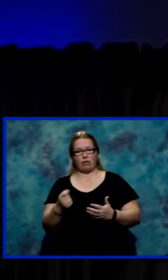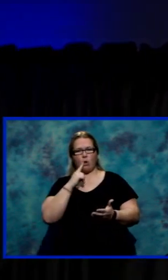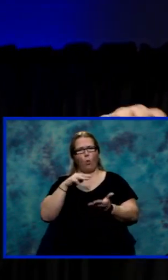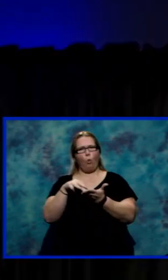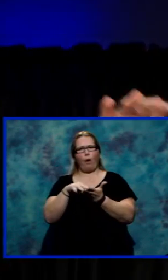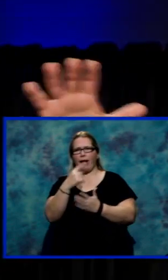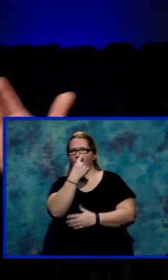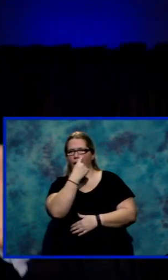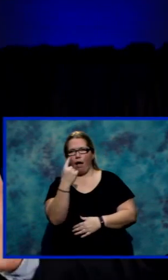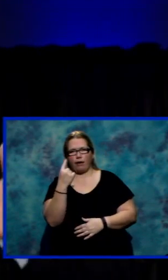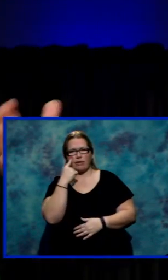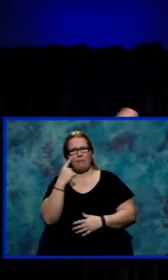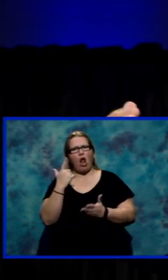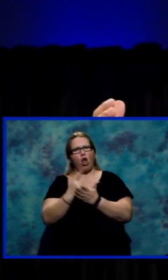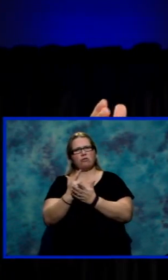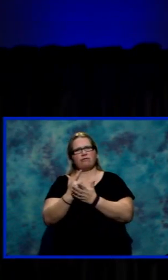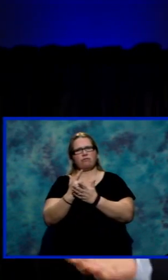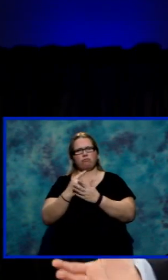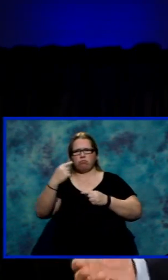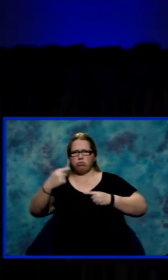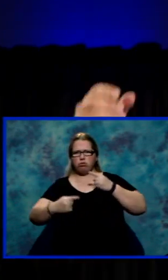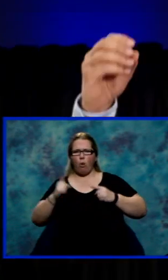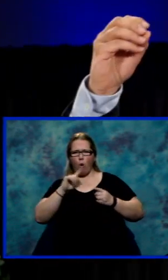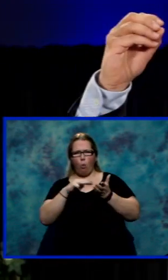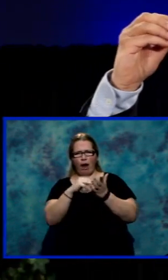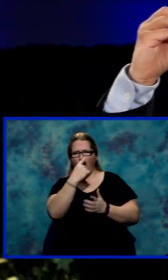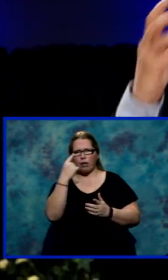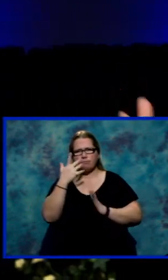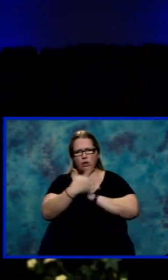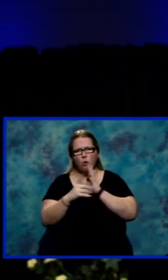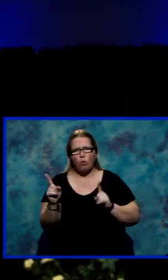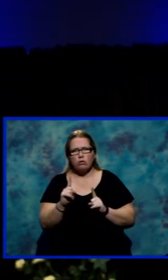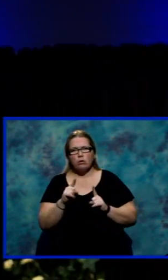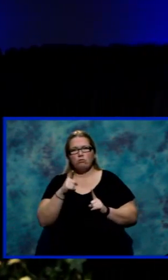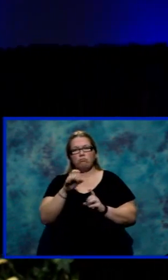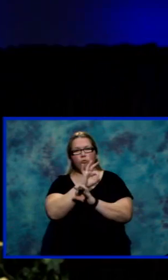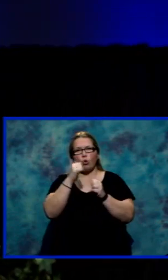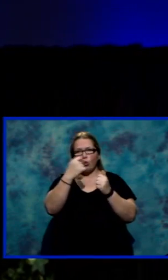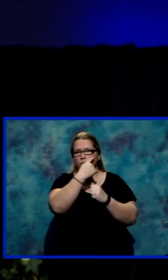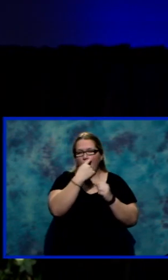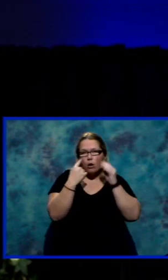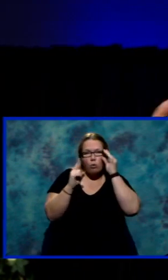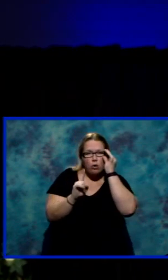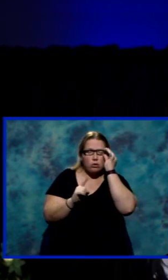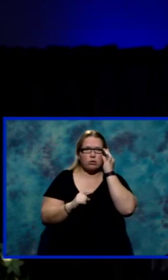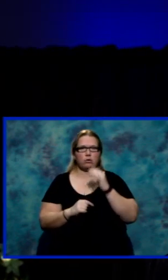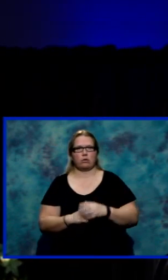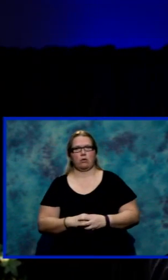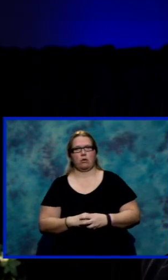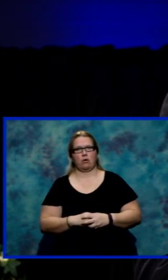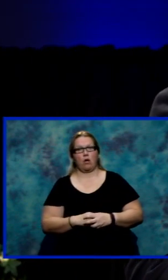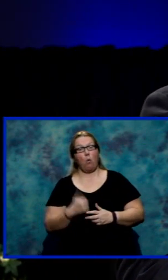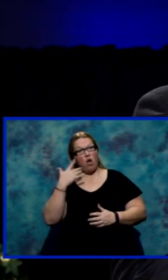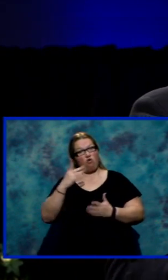eyes. And there's been a lot of debate as to what the weak eyes meant. Was she nearsighted? No. We're not sure that that's really